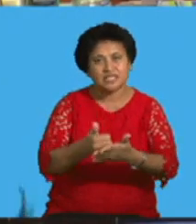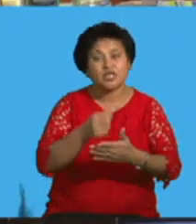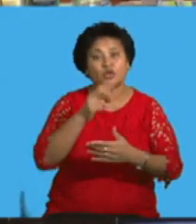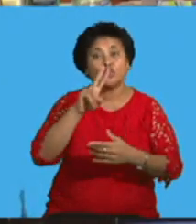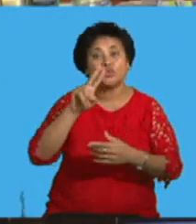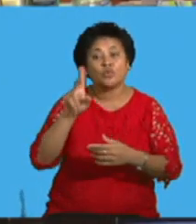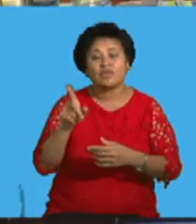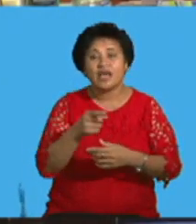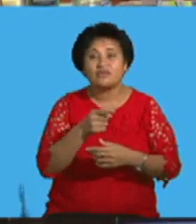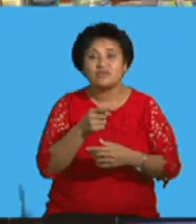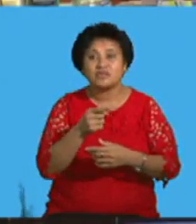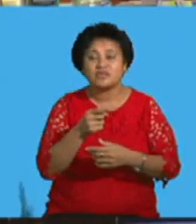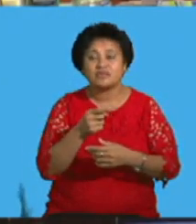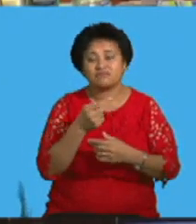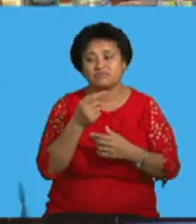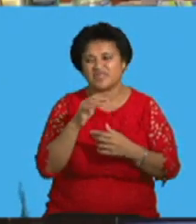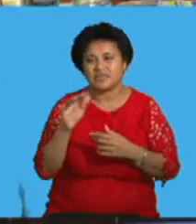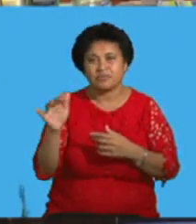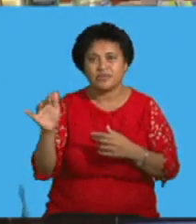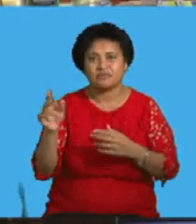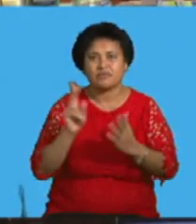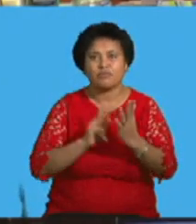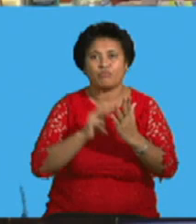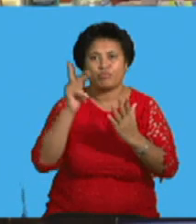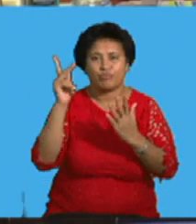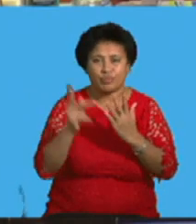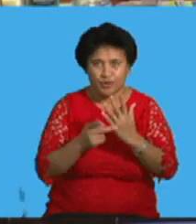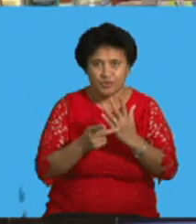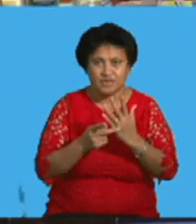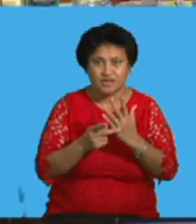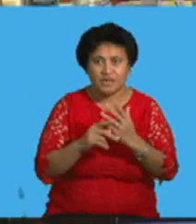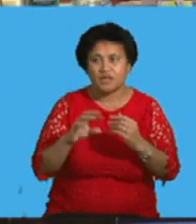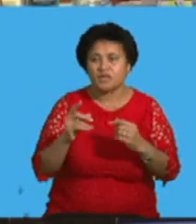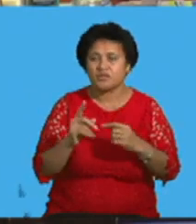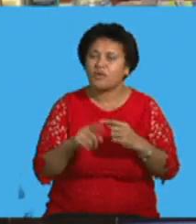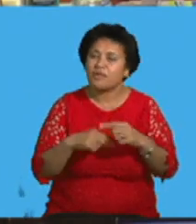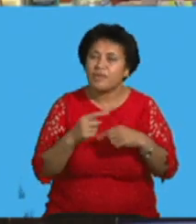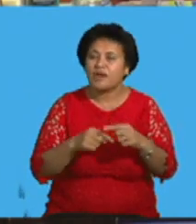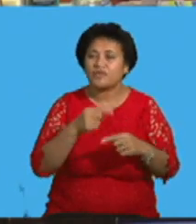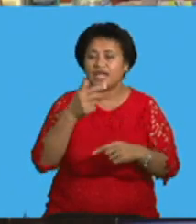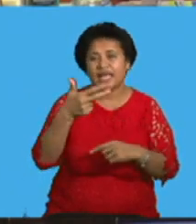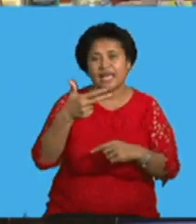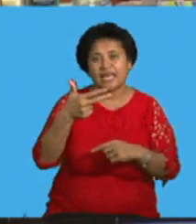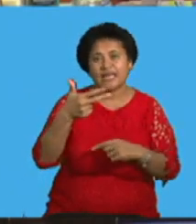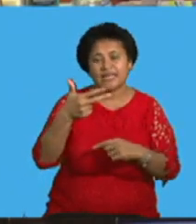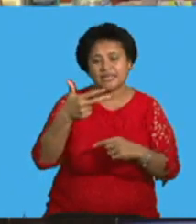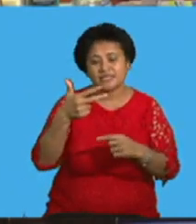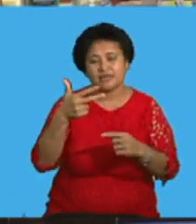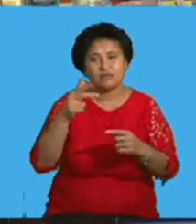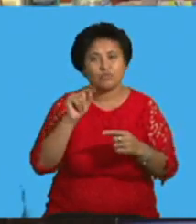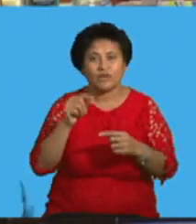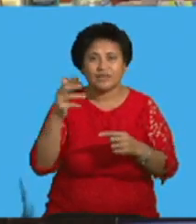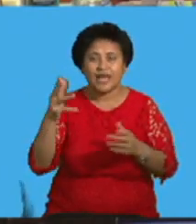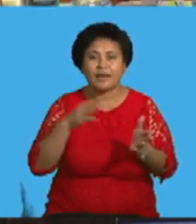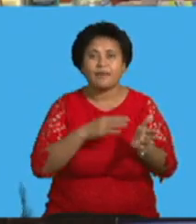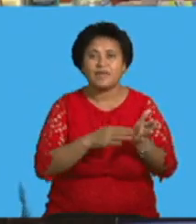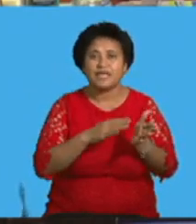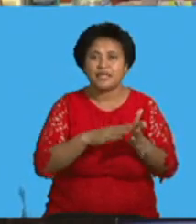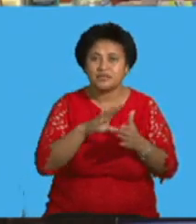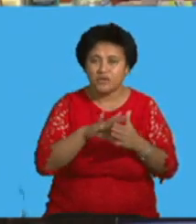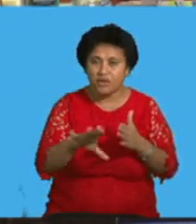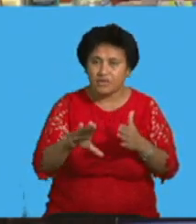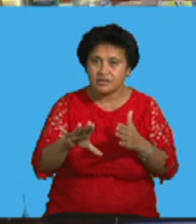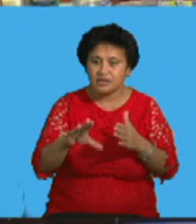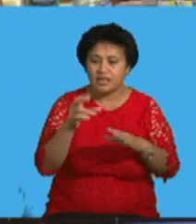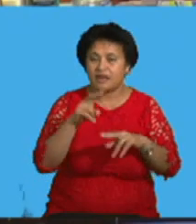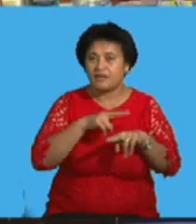2,294 projects. Approximately 9.8 million has been used as equity by the Fijian government.